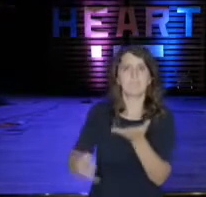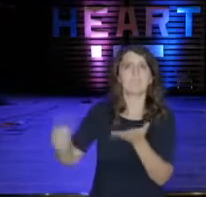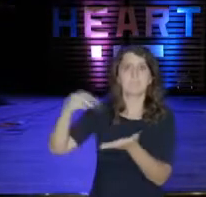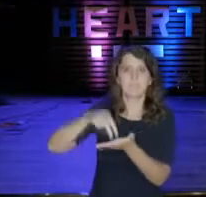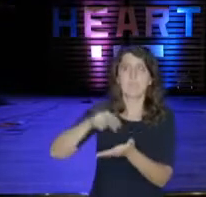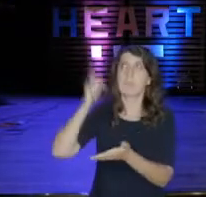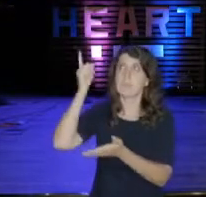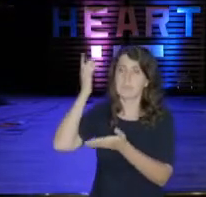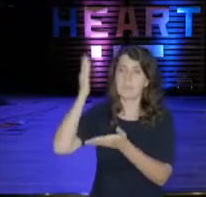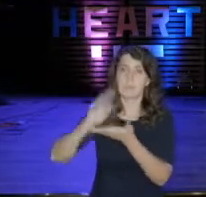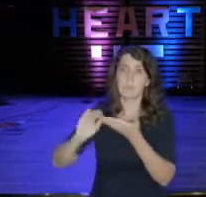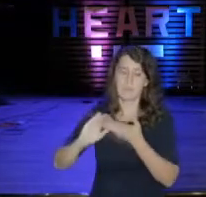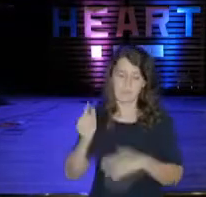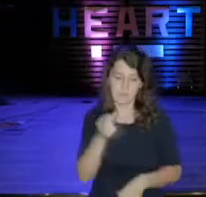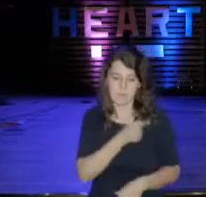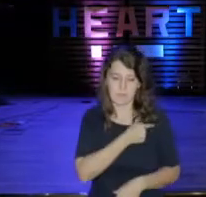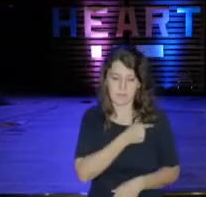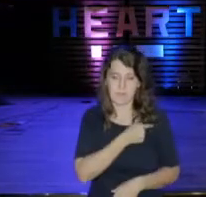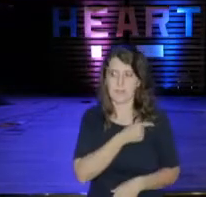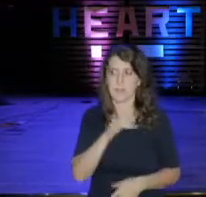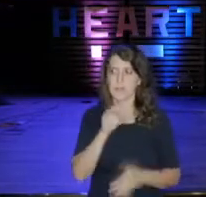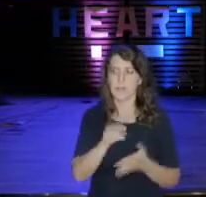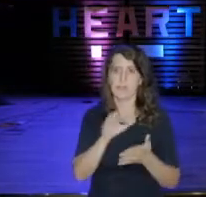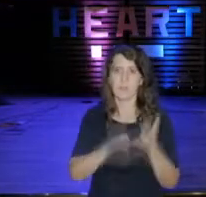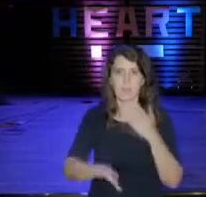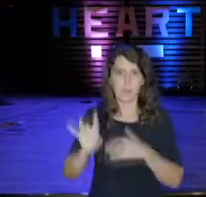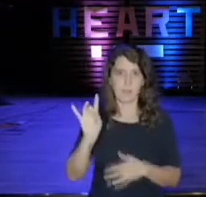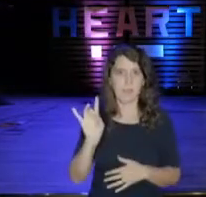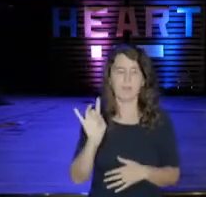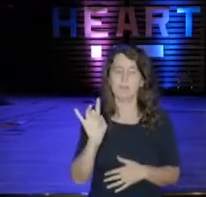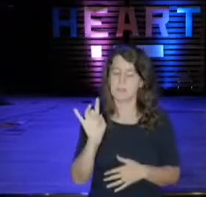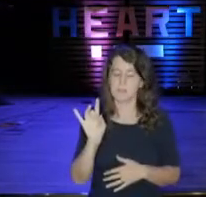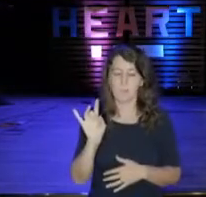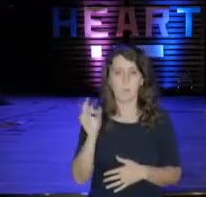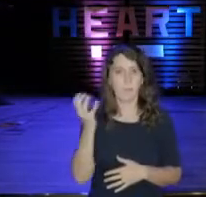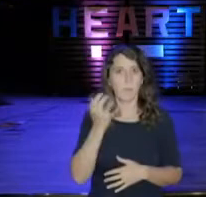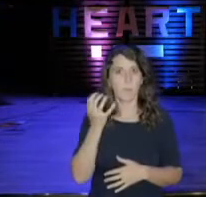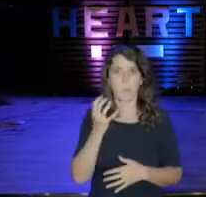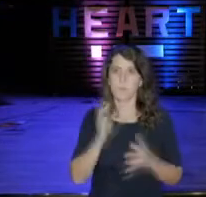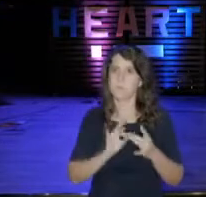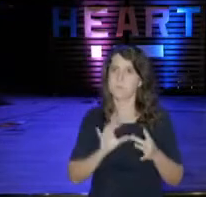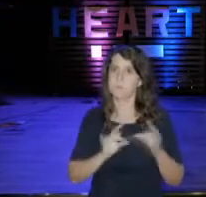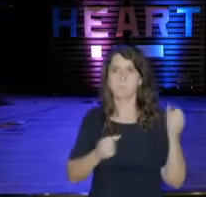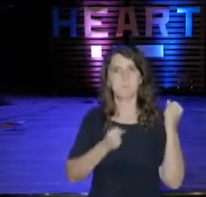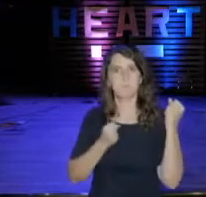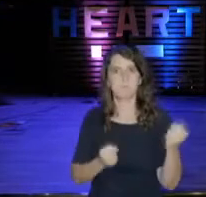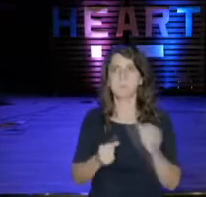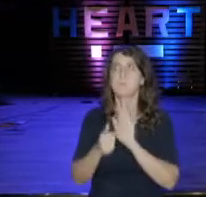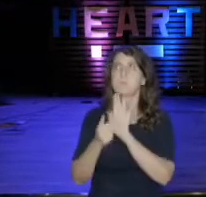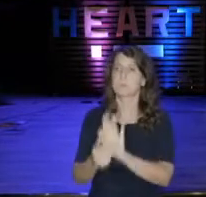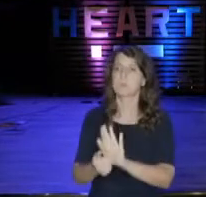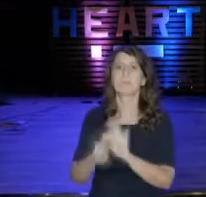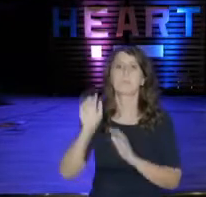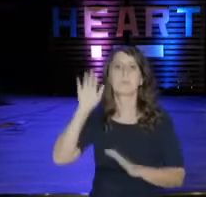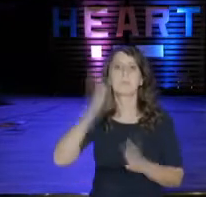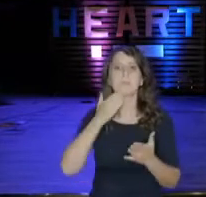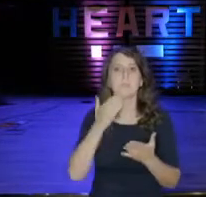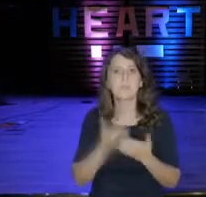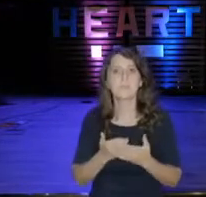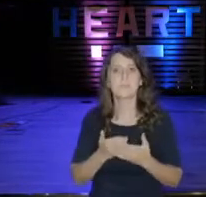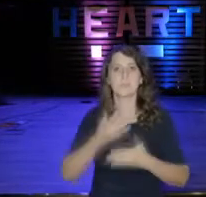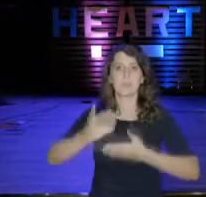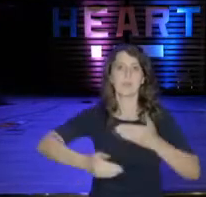John chapter 8 is a powerful story of God's goodness, his kindness, his gentleness. And so turn to verse